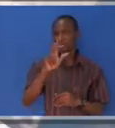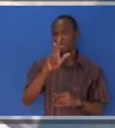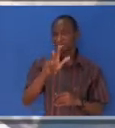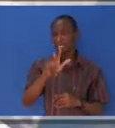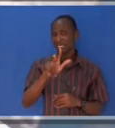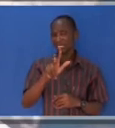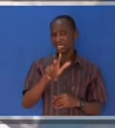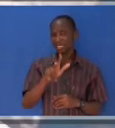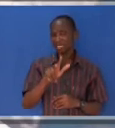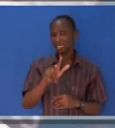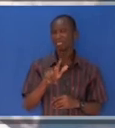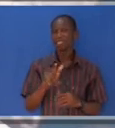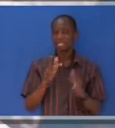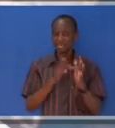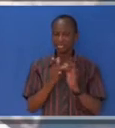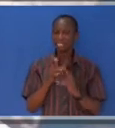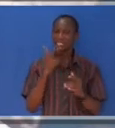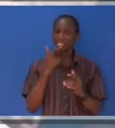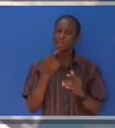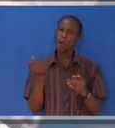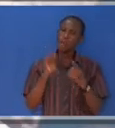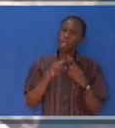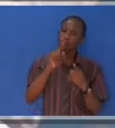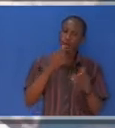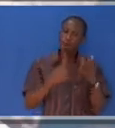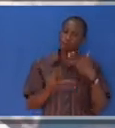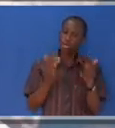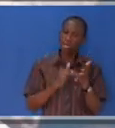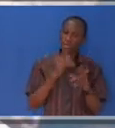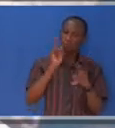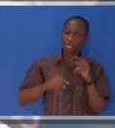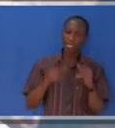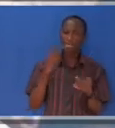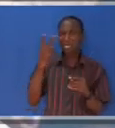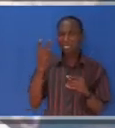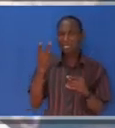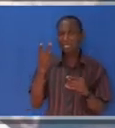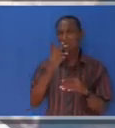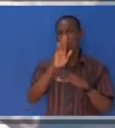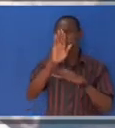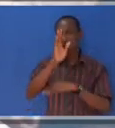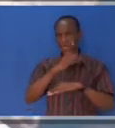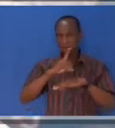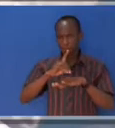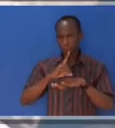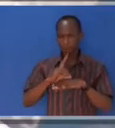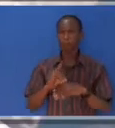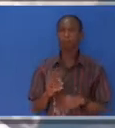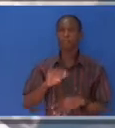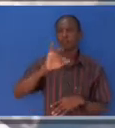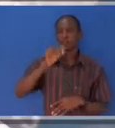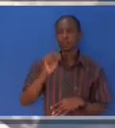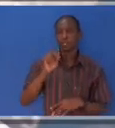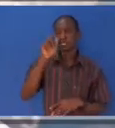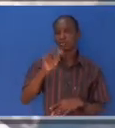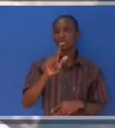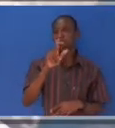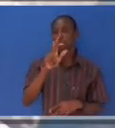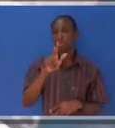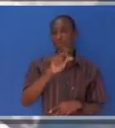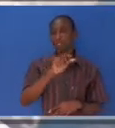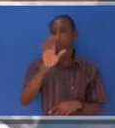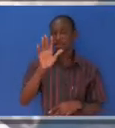John chapter 3, verse 3, Jesus said, "Unless you are born again, you cannot see the kingdom." And John chapter 3, verse 5, he says, "If you are